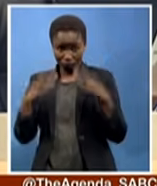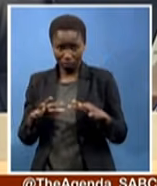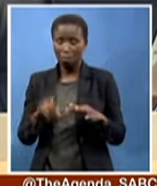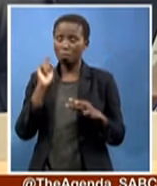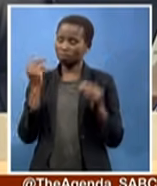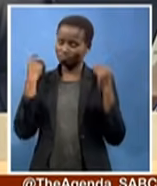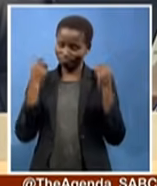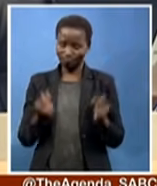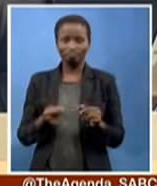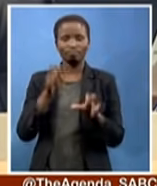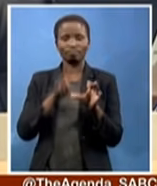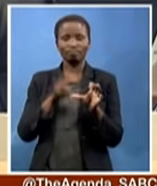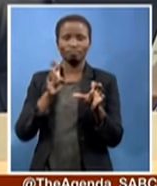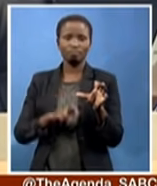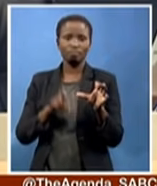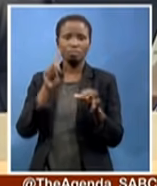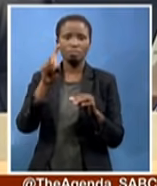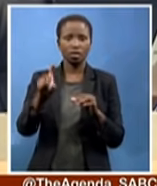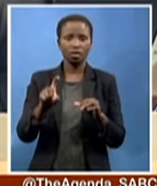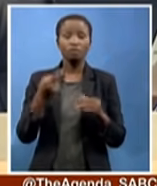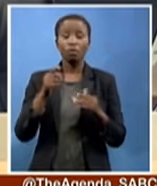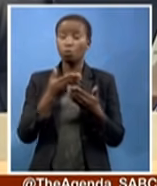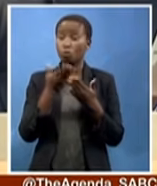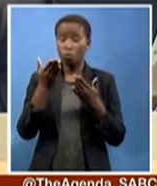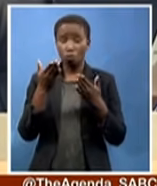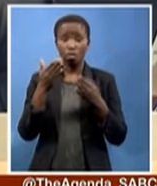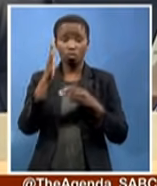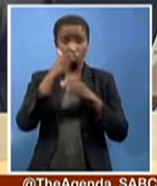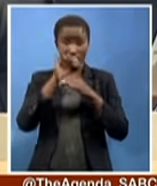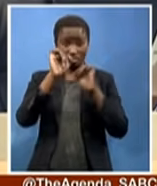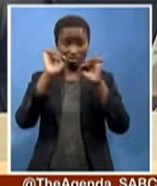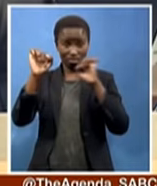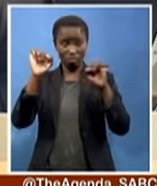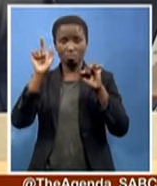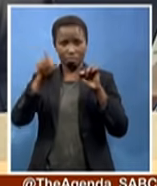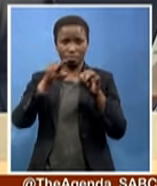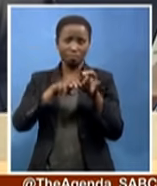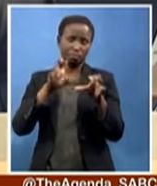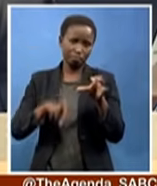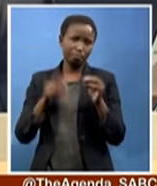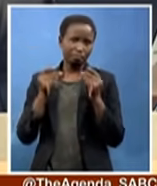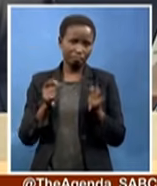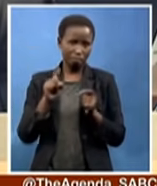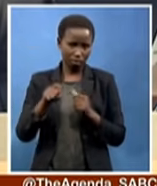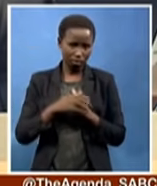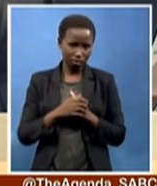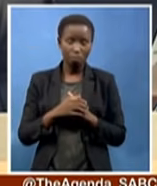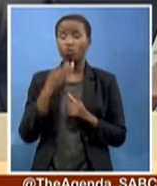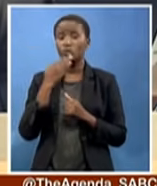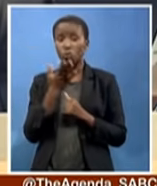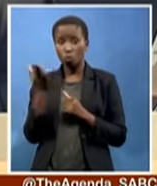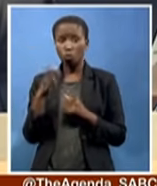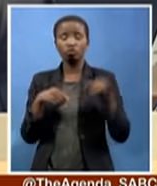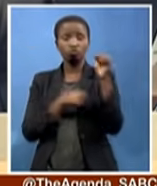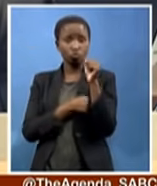leadership positions in the ANC, legislatures or government structures, pending the finalization of their